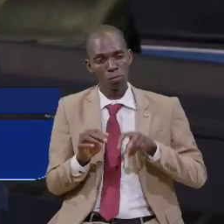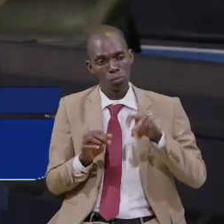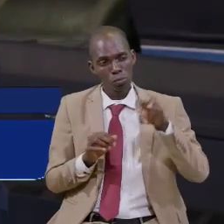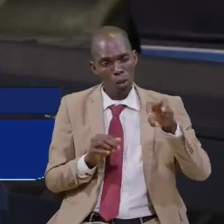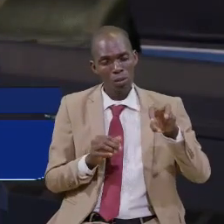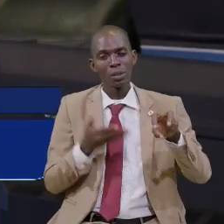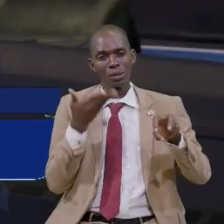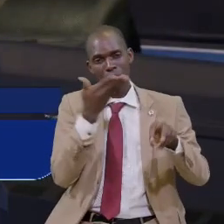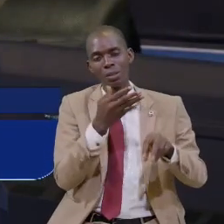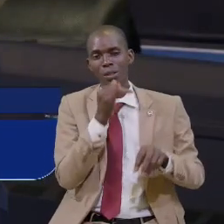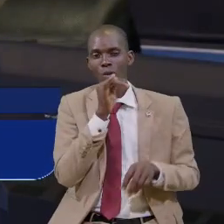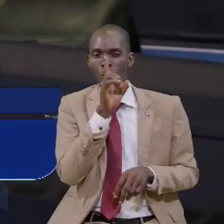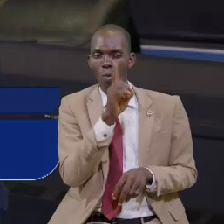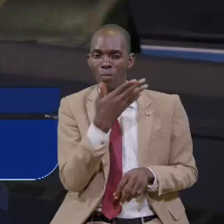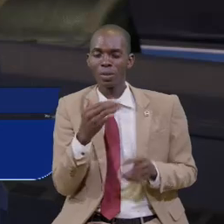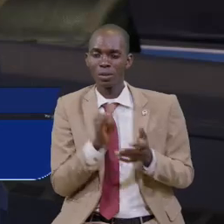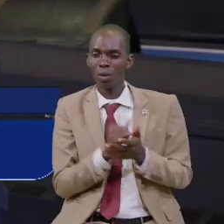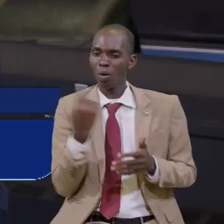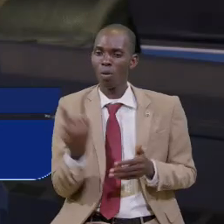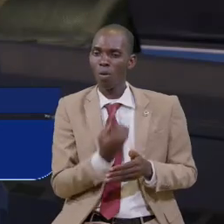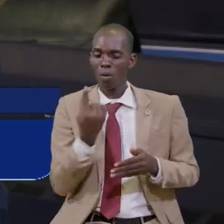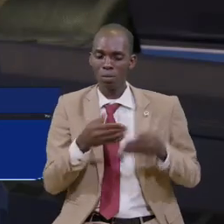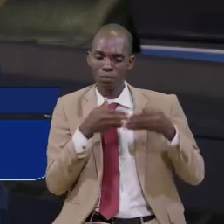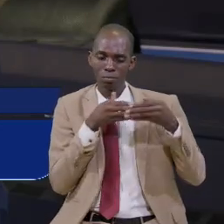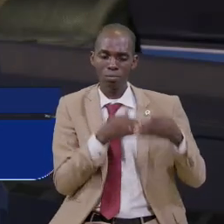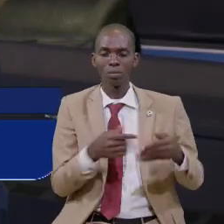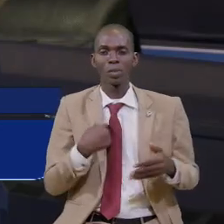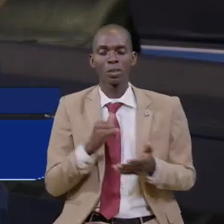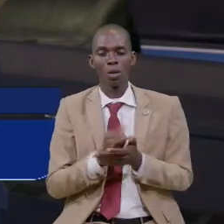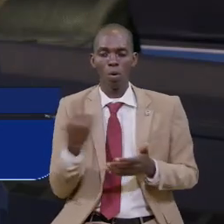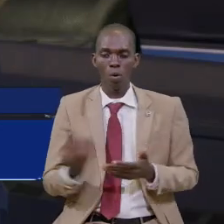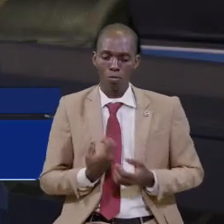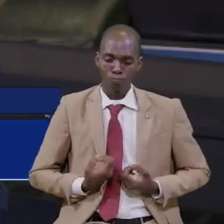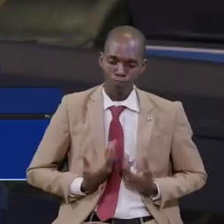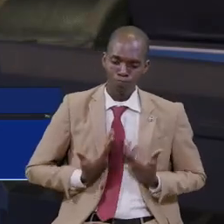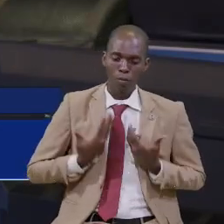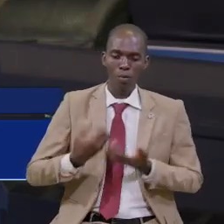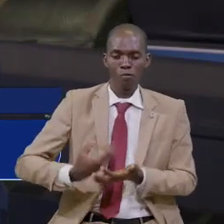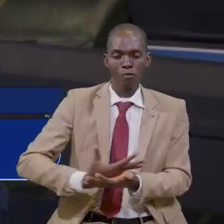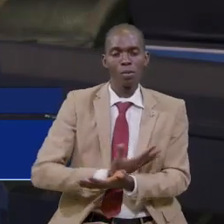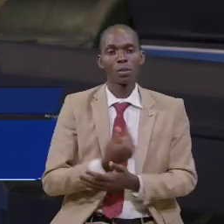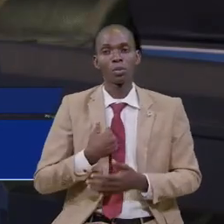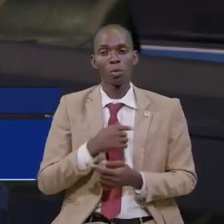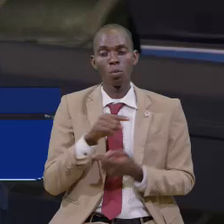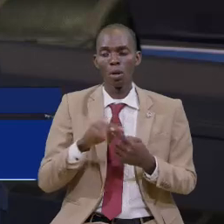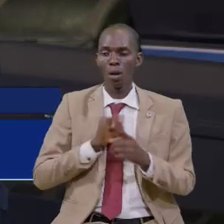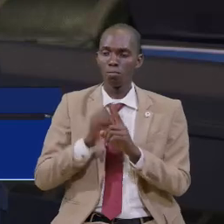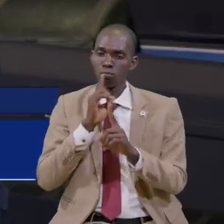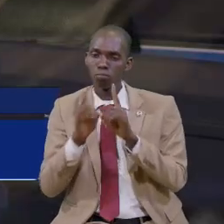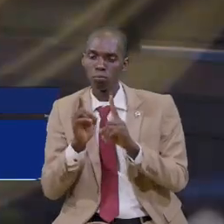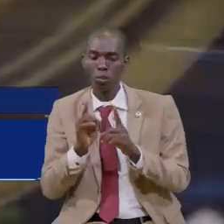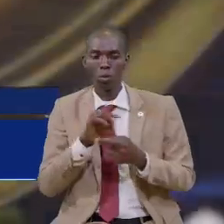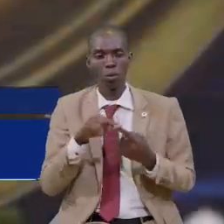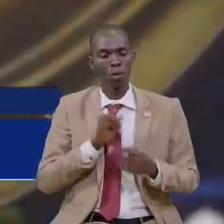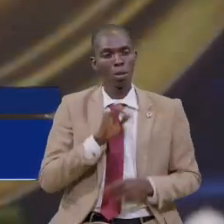that guides me, that propels me. If I talk, if I preach, there is one